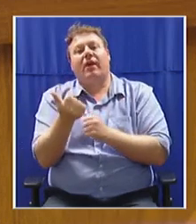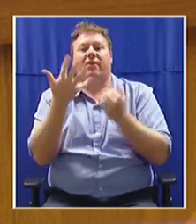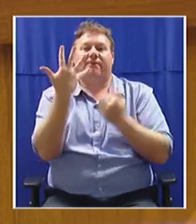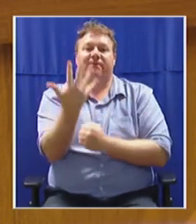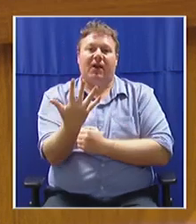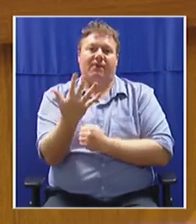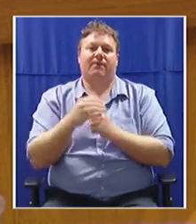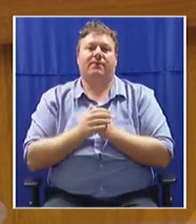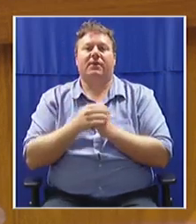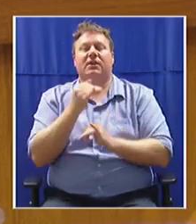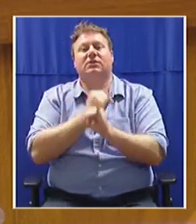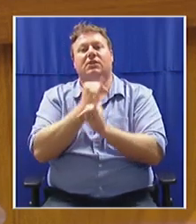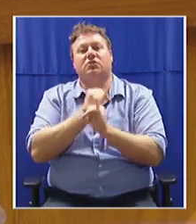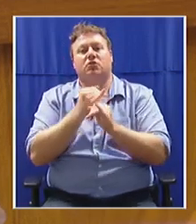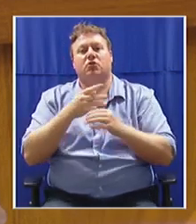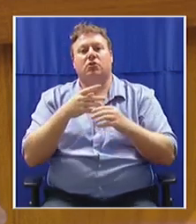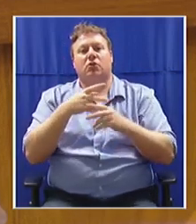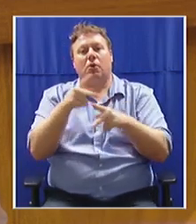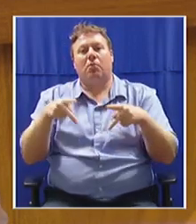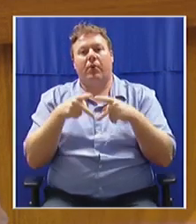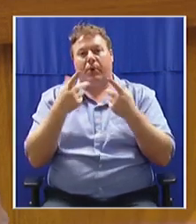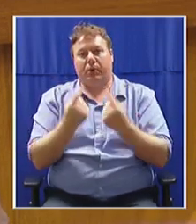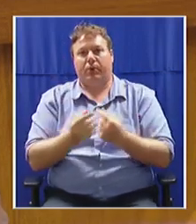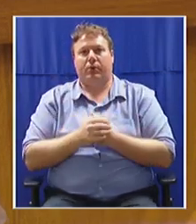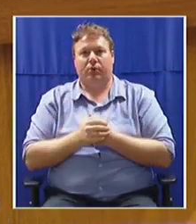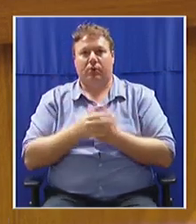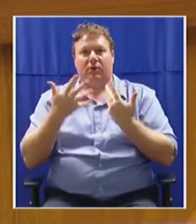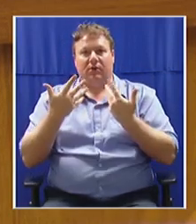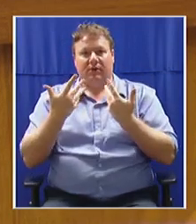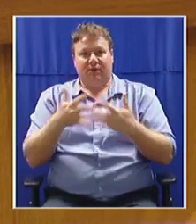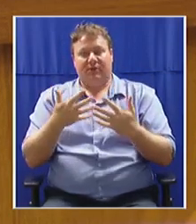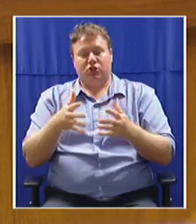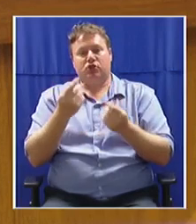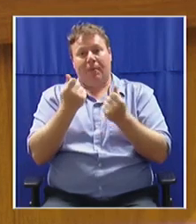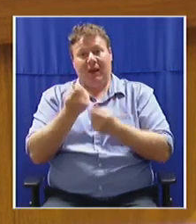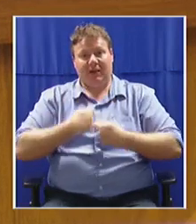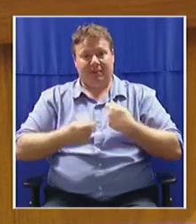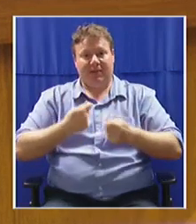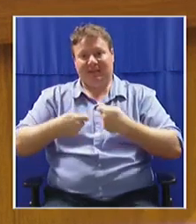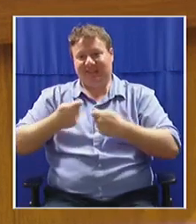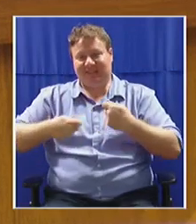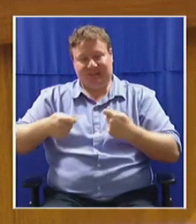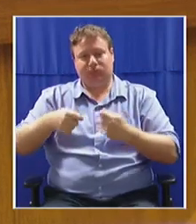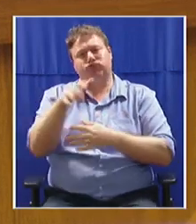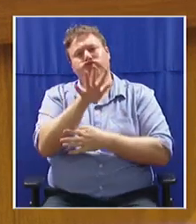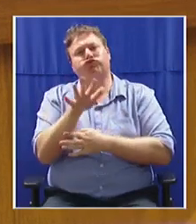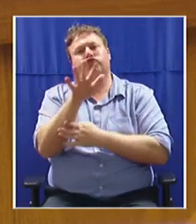with already money spent estimated at 300 million.